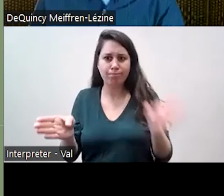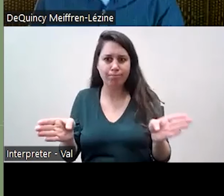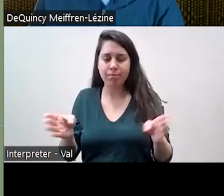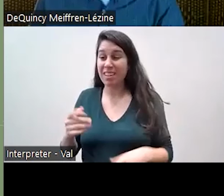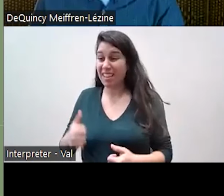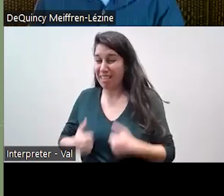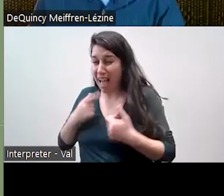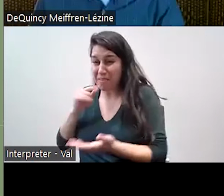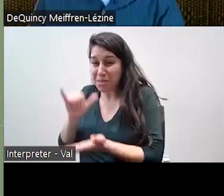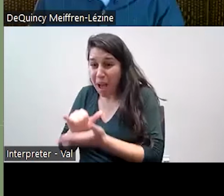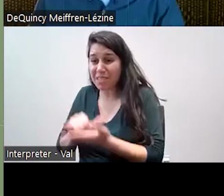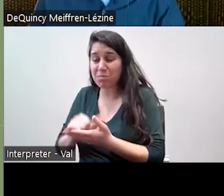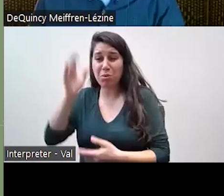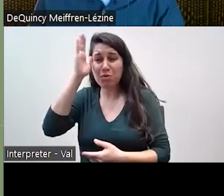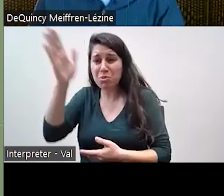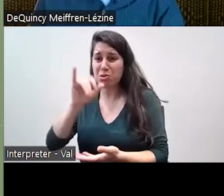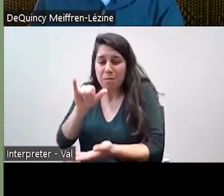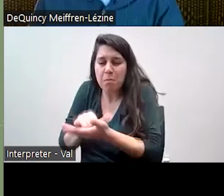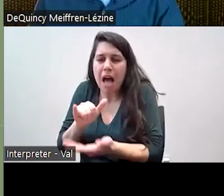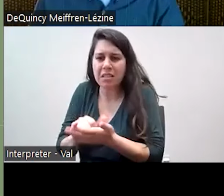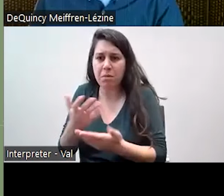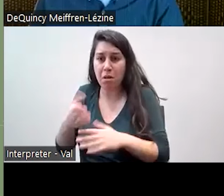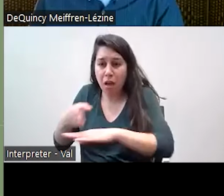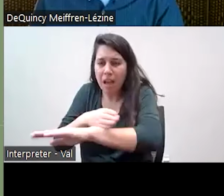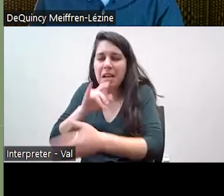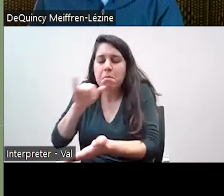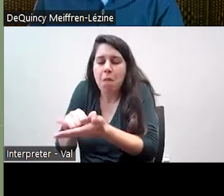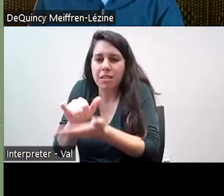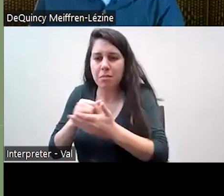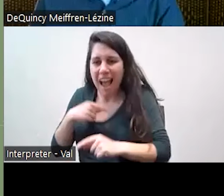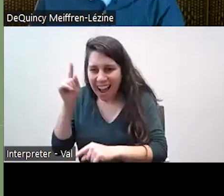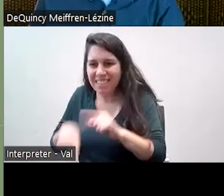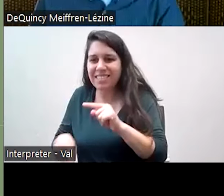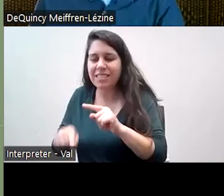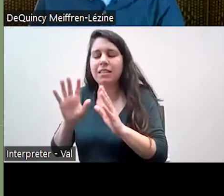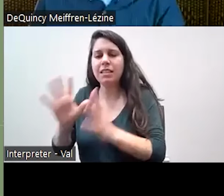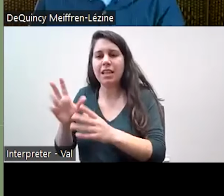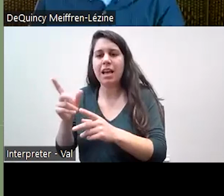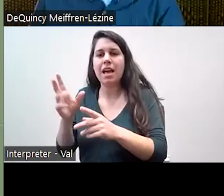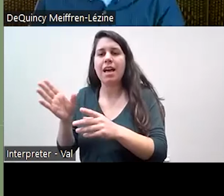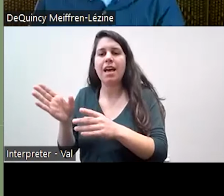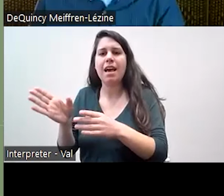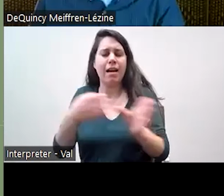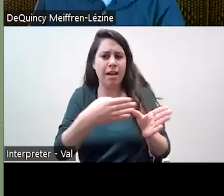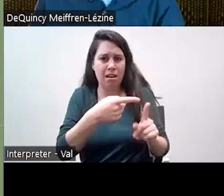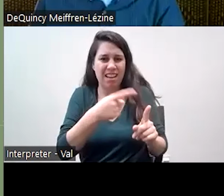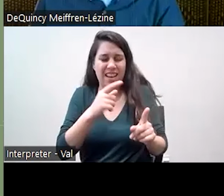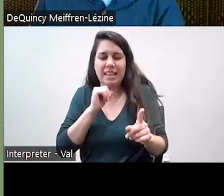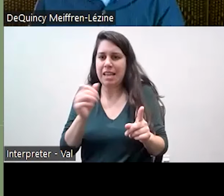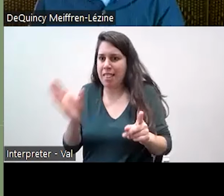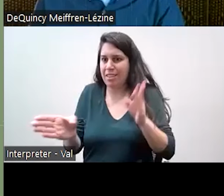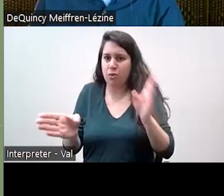the future is impossible, or getting things better is impossible. So putting that within the context of